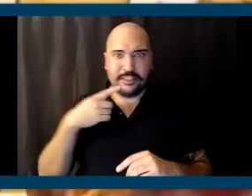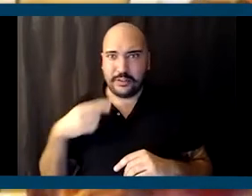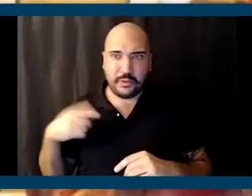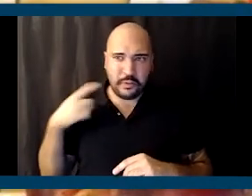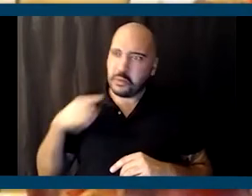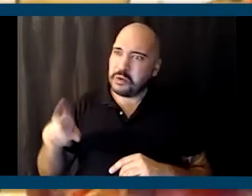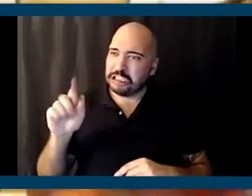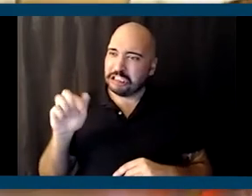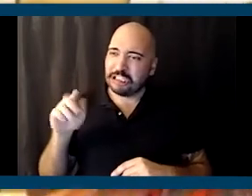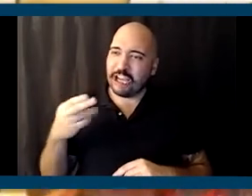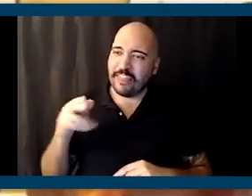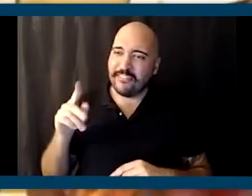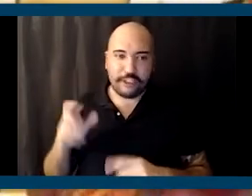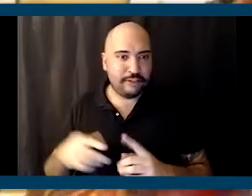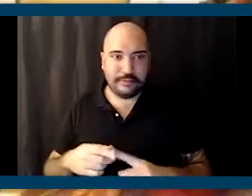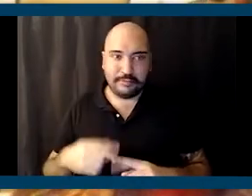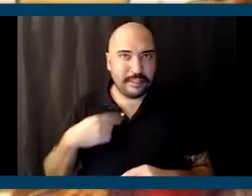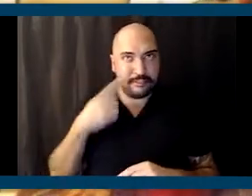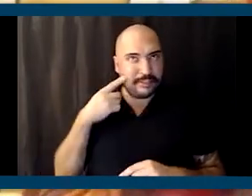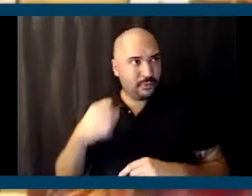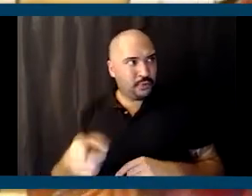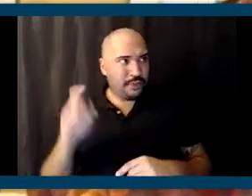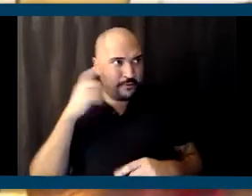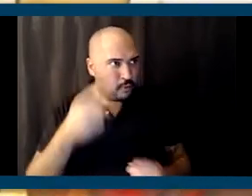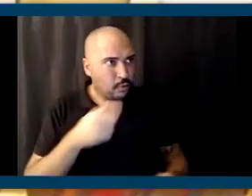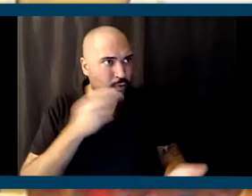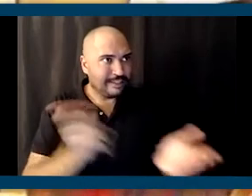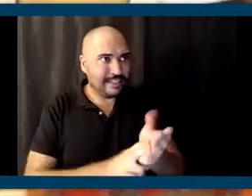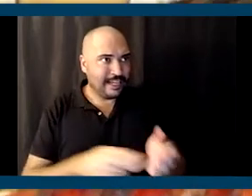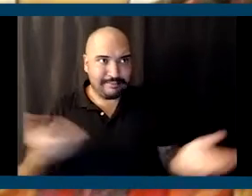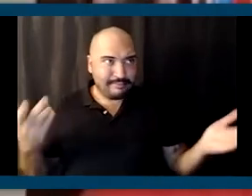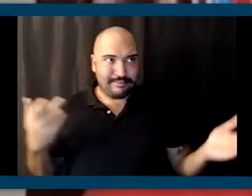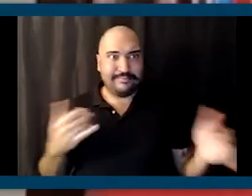Vader. And I said, well, they must think you are too, because you signed the bill. You know, what can I say?